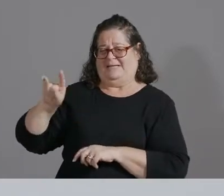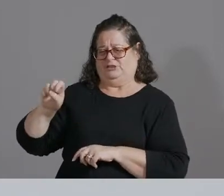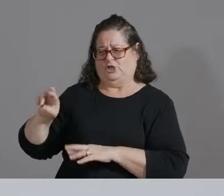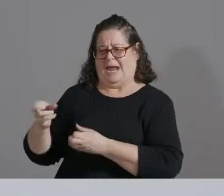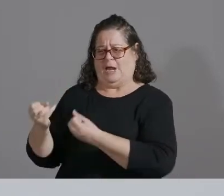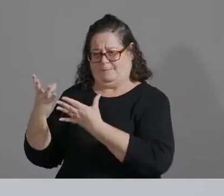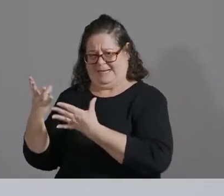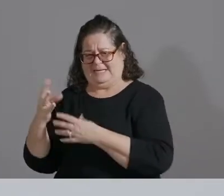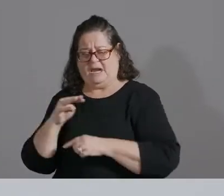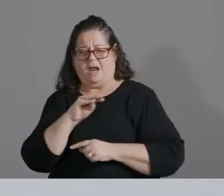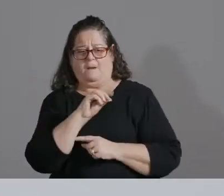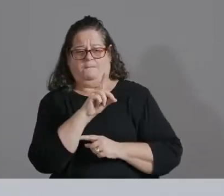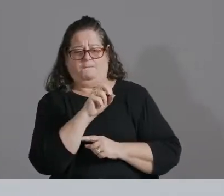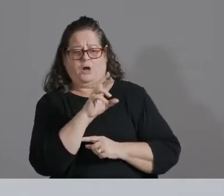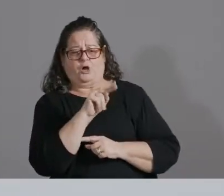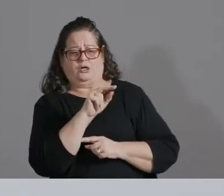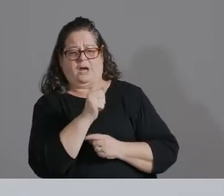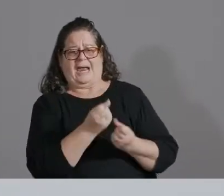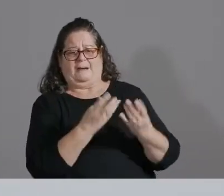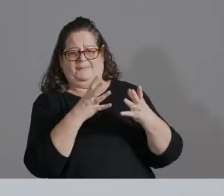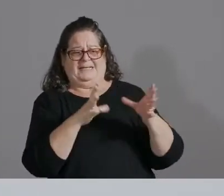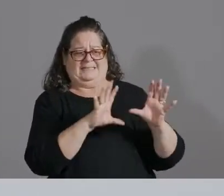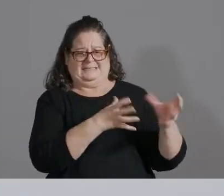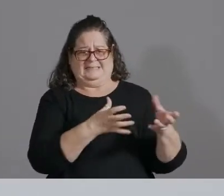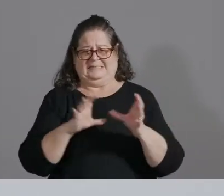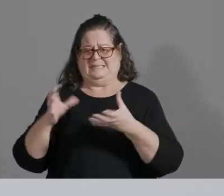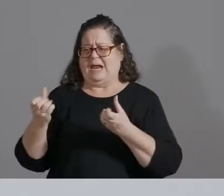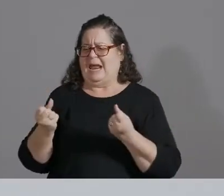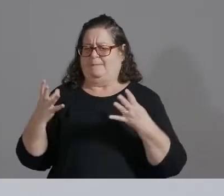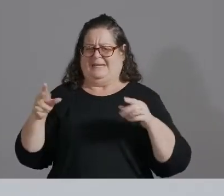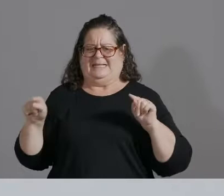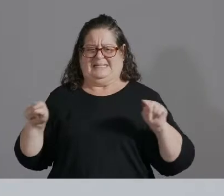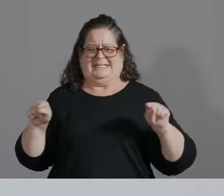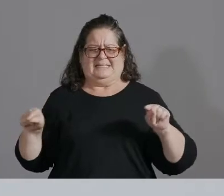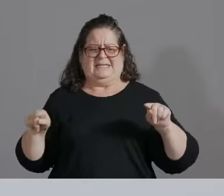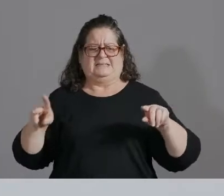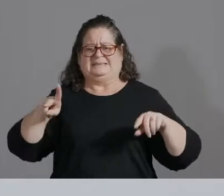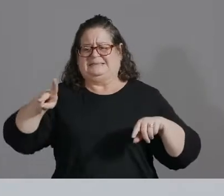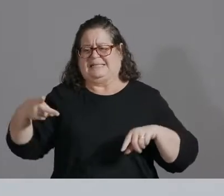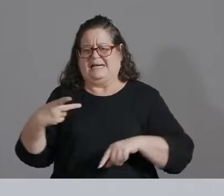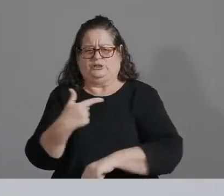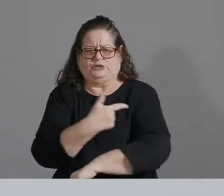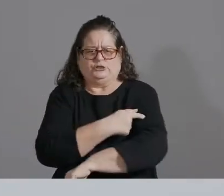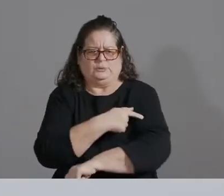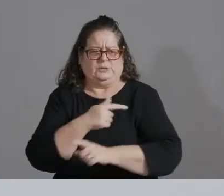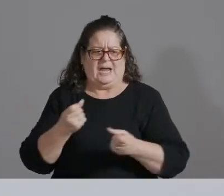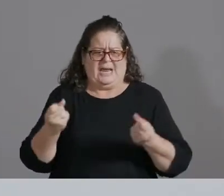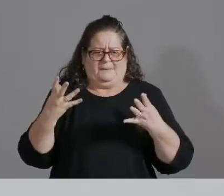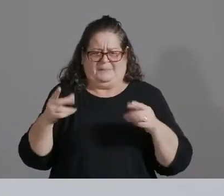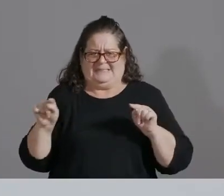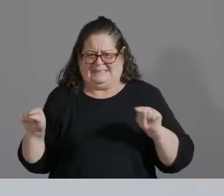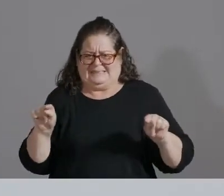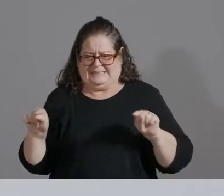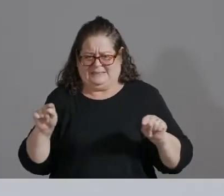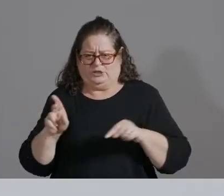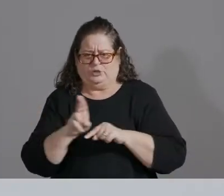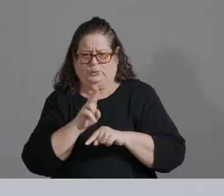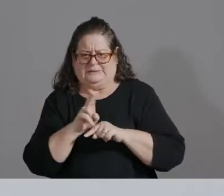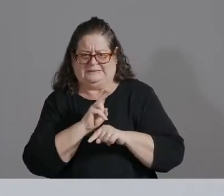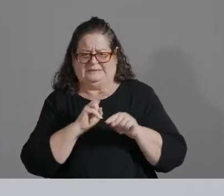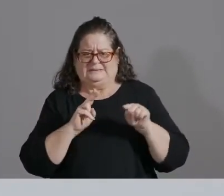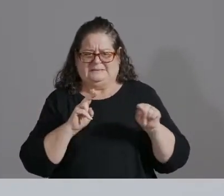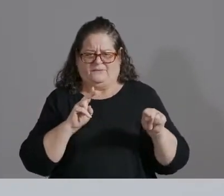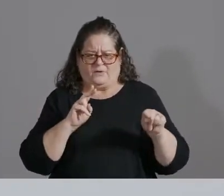many of the second doses we have, and we use those second doses to fill in for the counties that got them for Pfizer 3